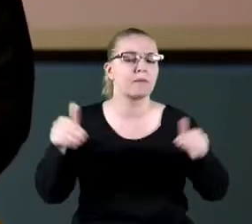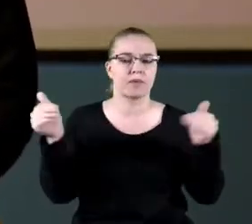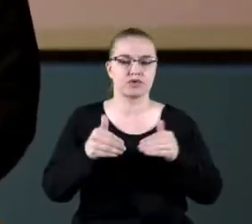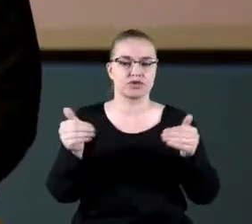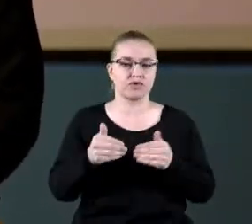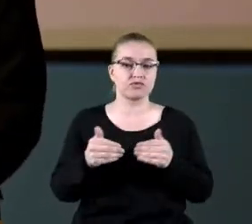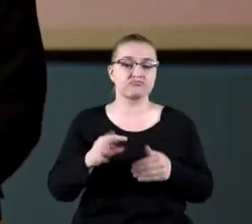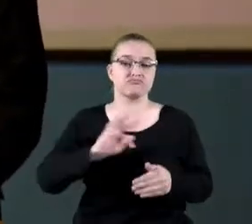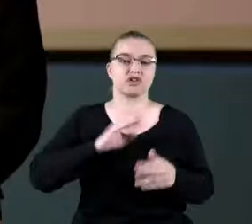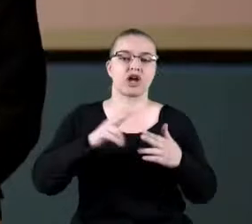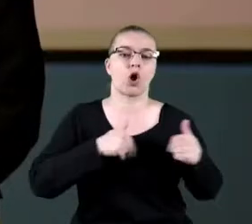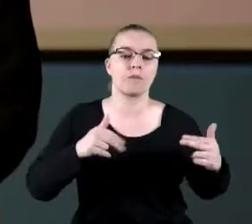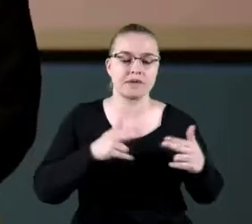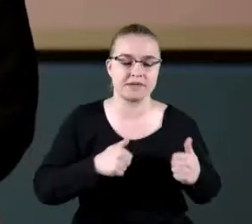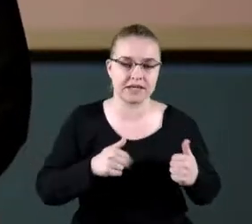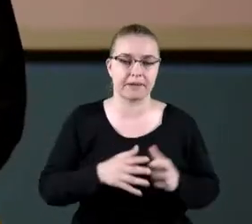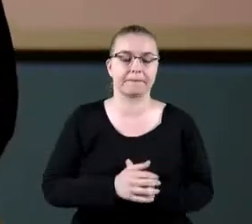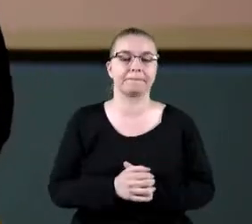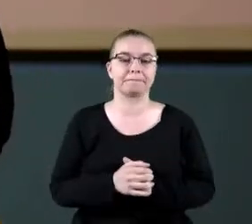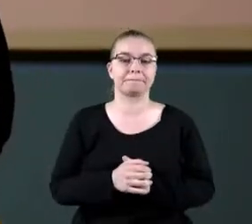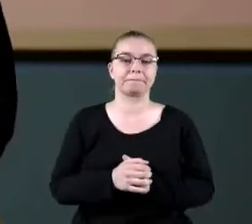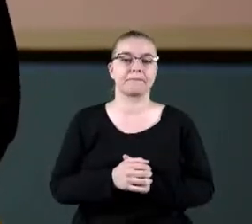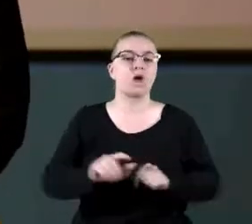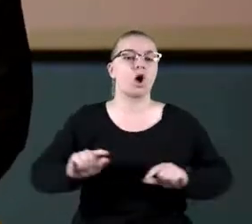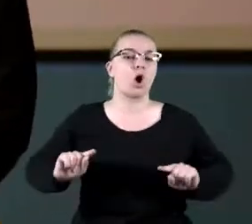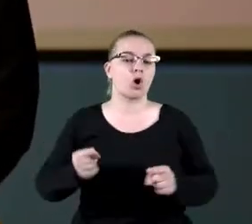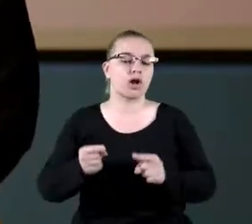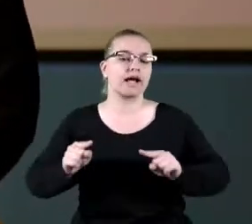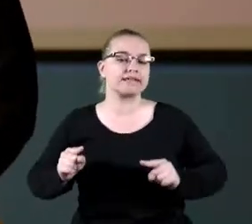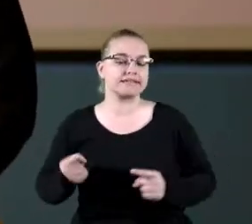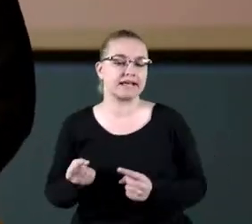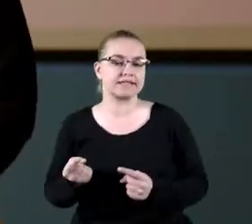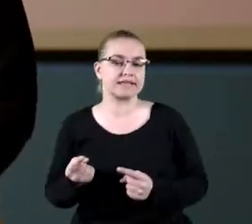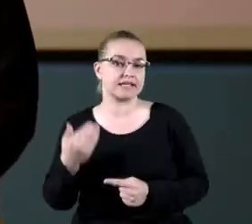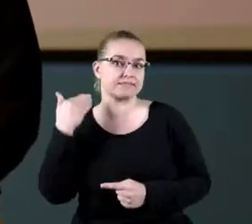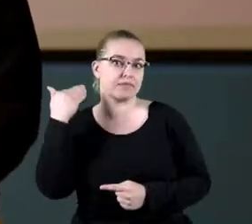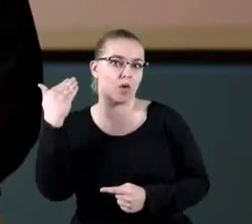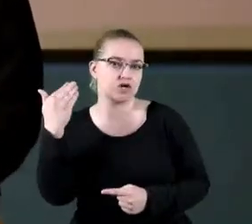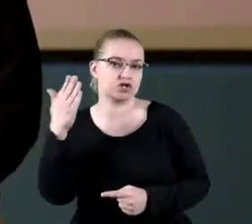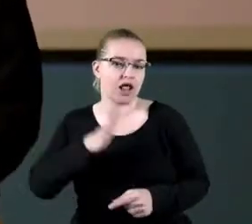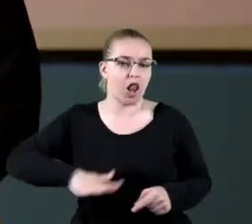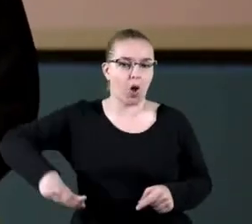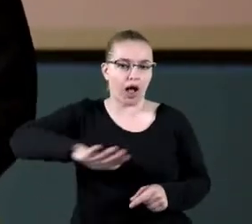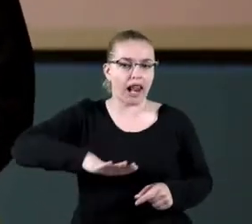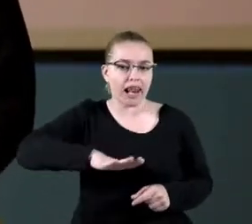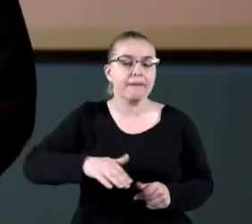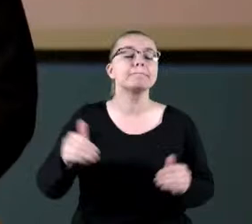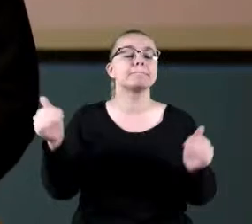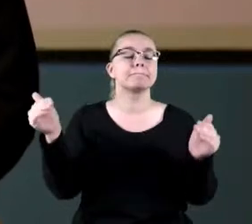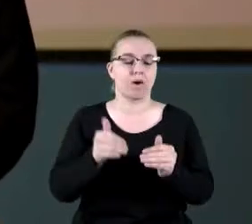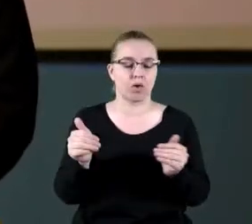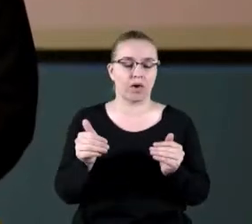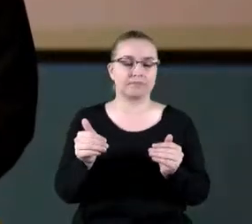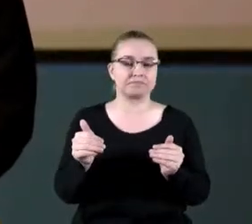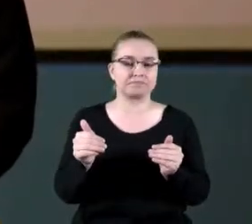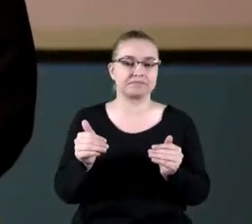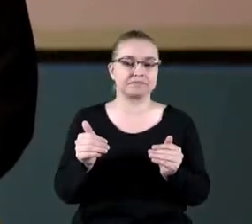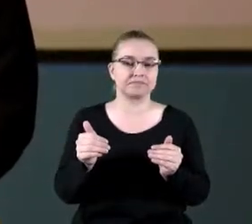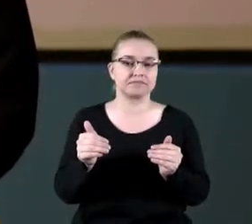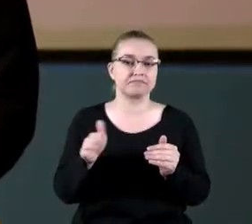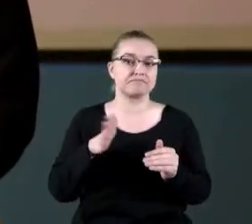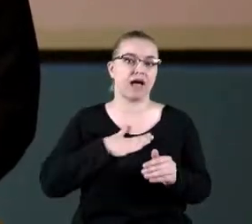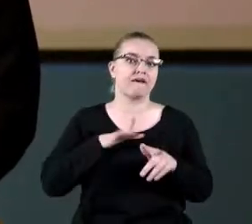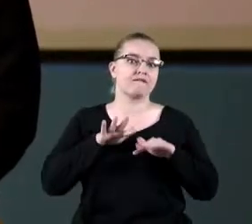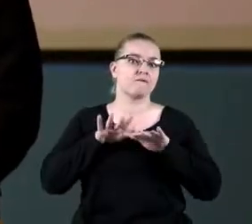civil society organization, to contribute in shaping the European policy making at a very